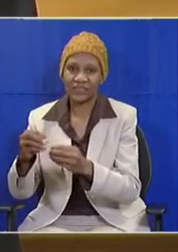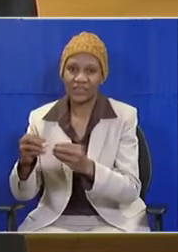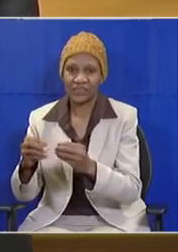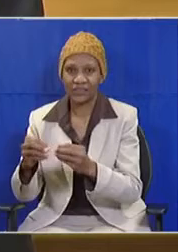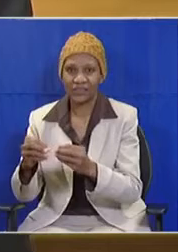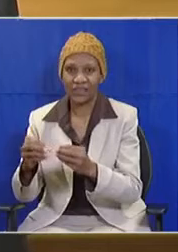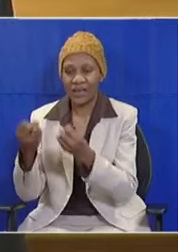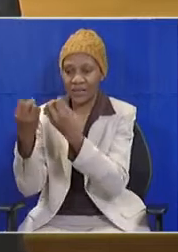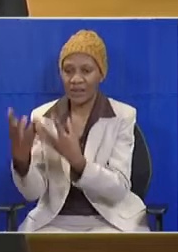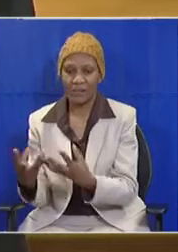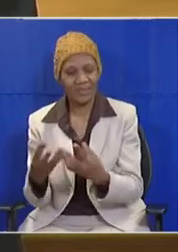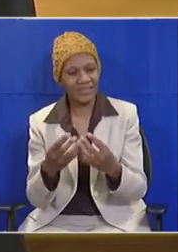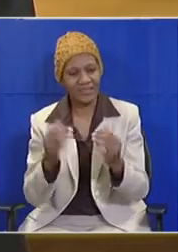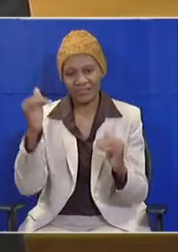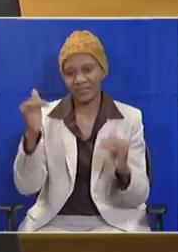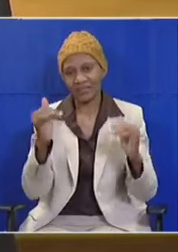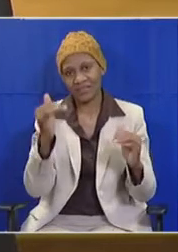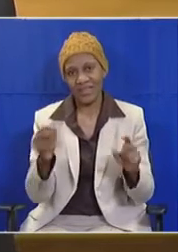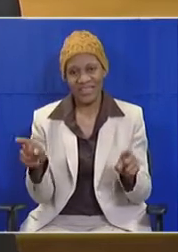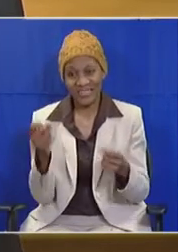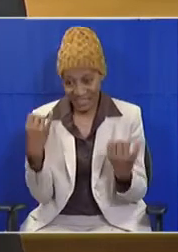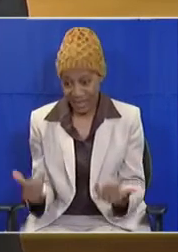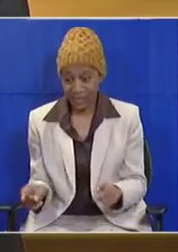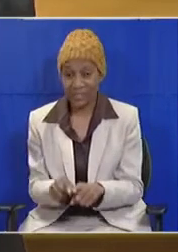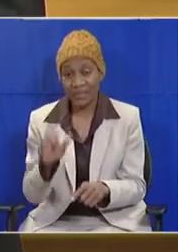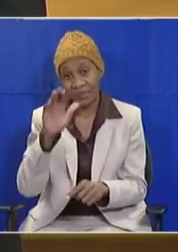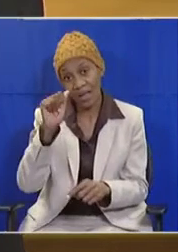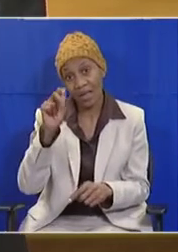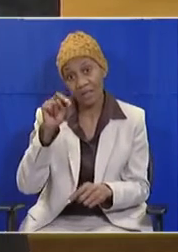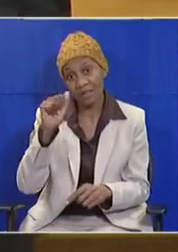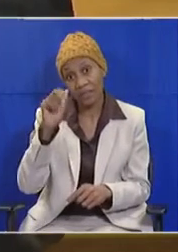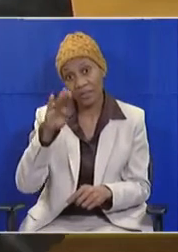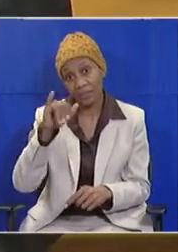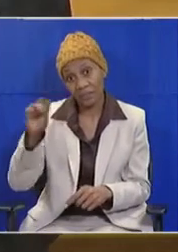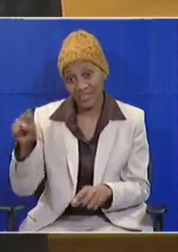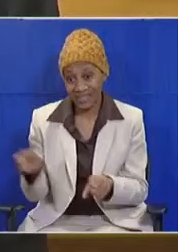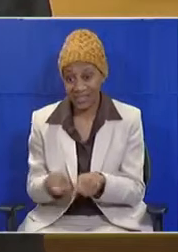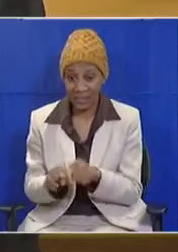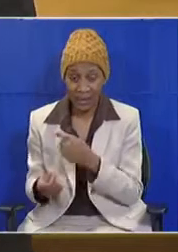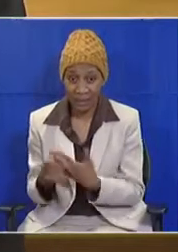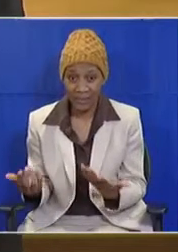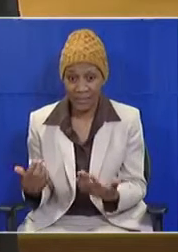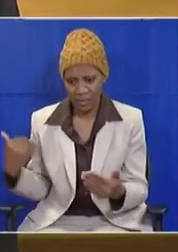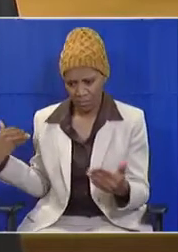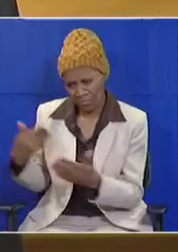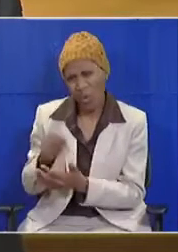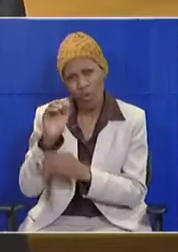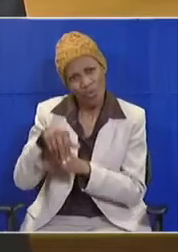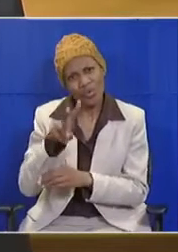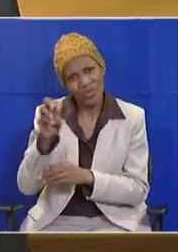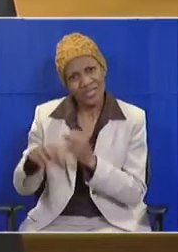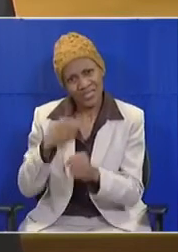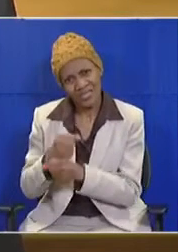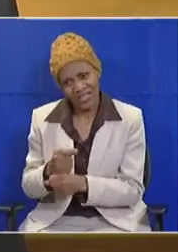have inequality on cannabis, which our people have been growing on the mountains for donkey years, I think